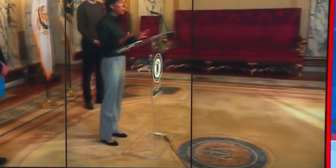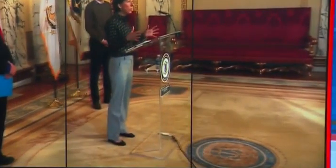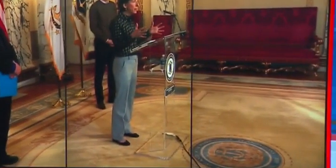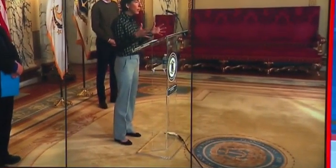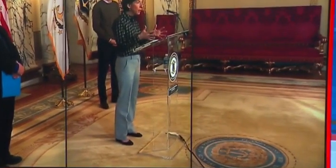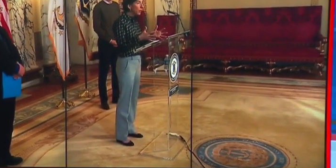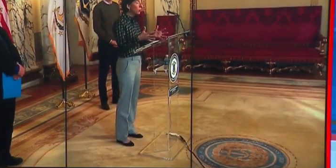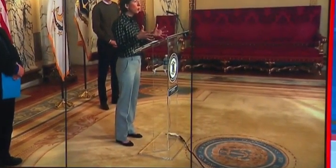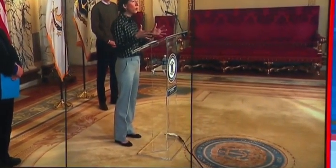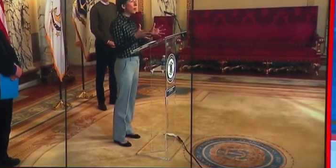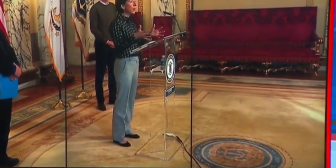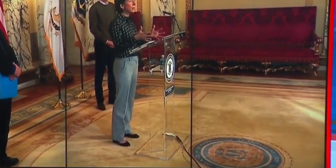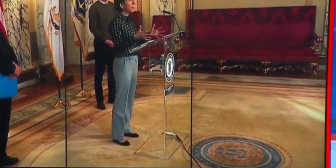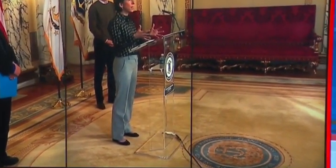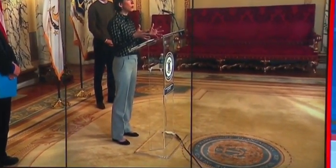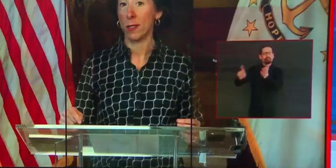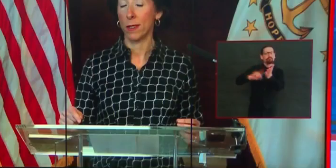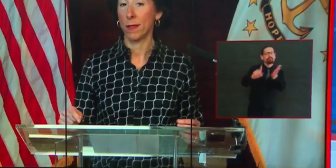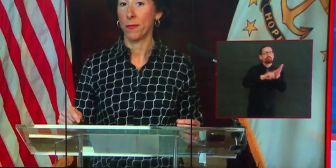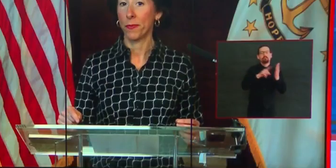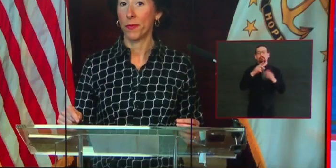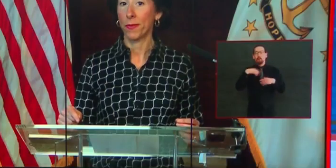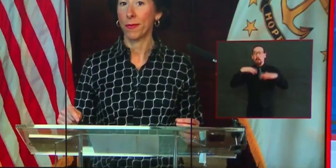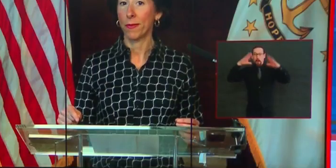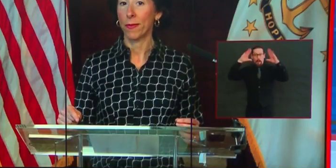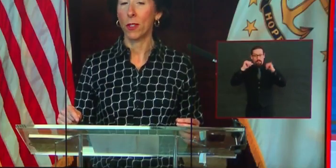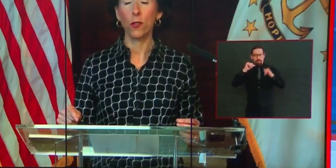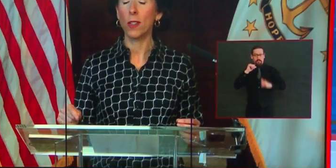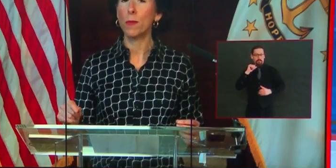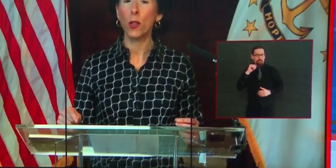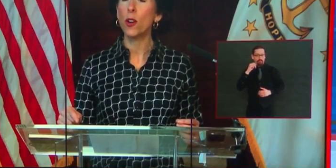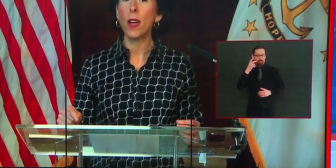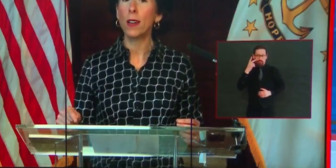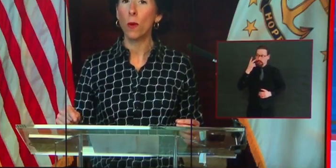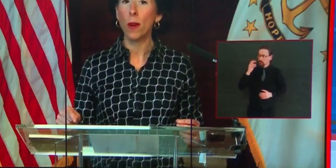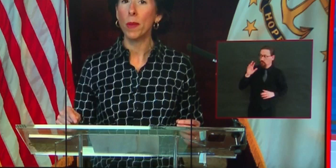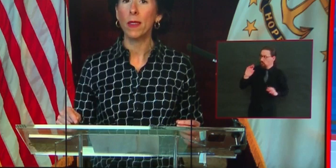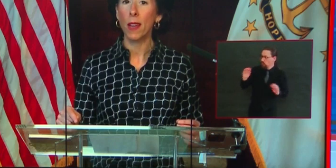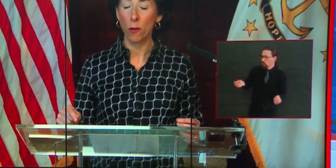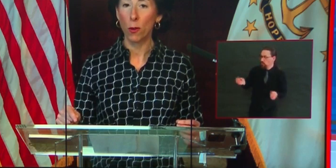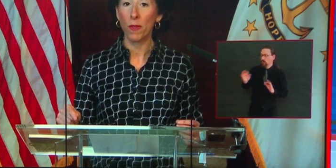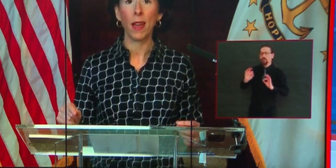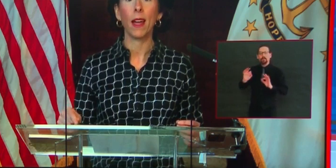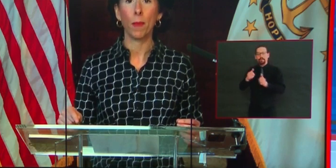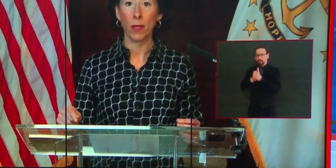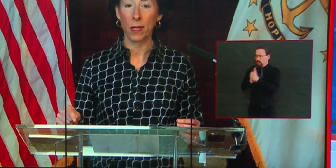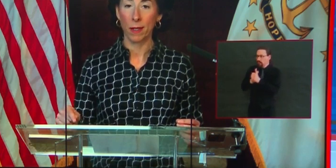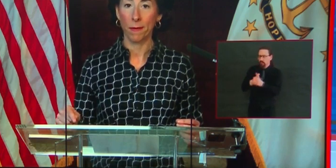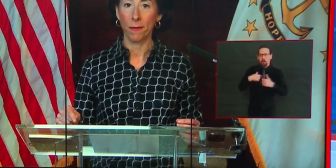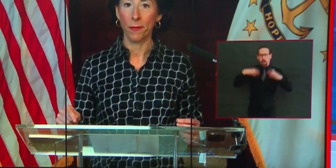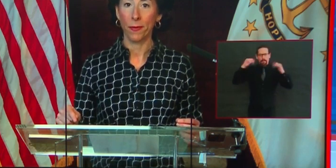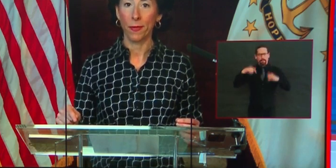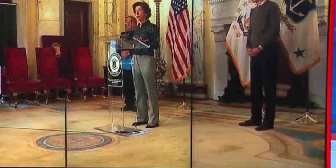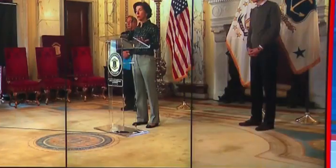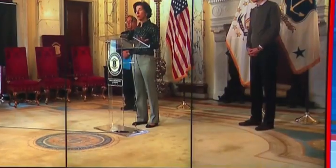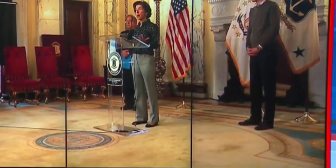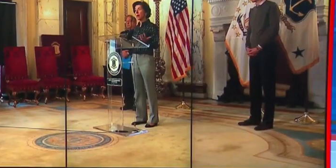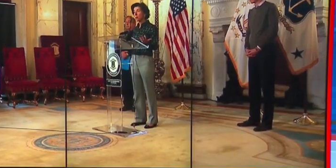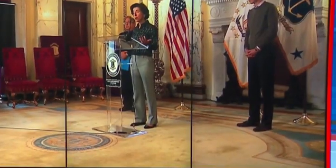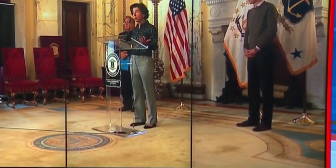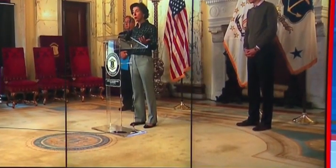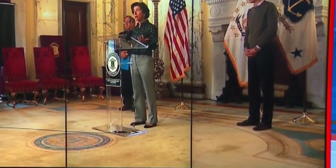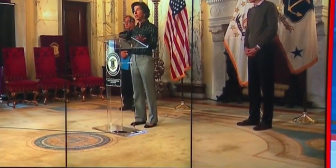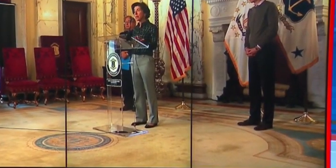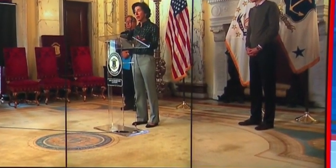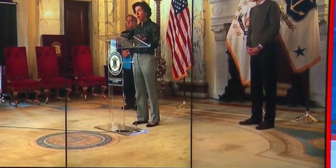here at home now, Governor Raimondo issues a very stern warning to anyone not following social distancing guidelines, saying that she will take matters in